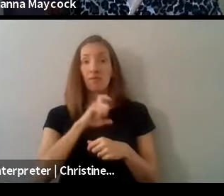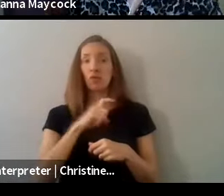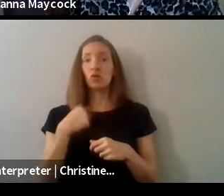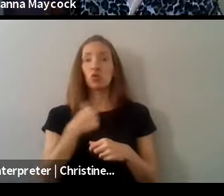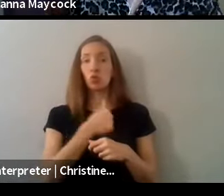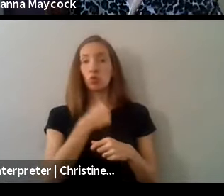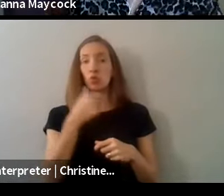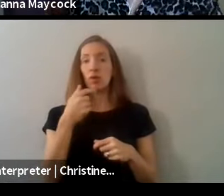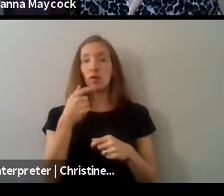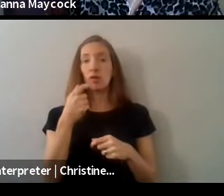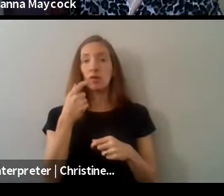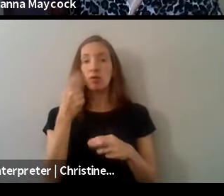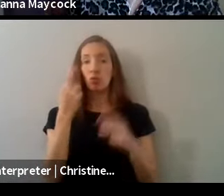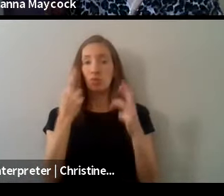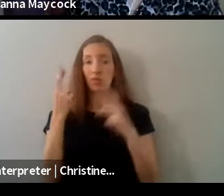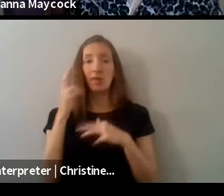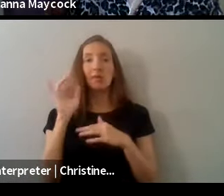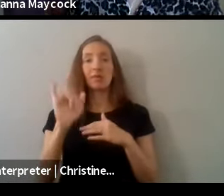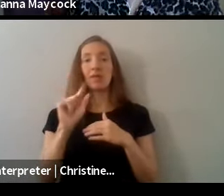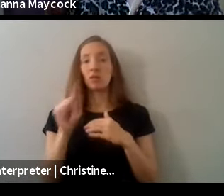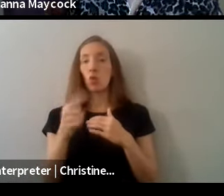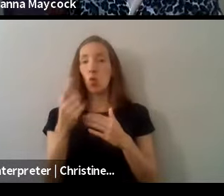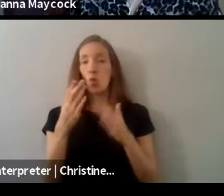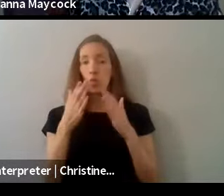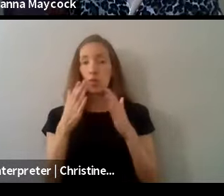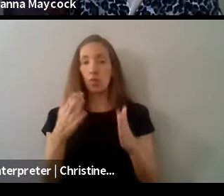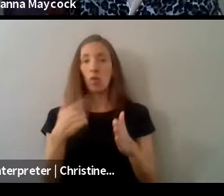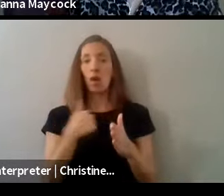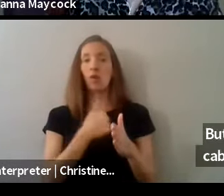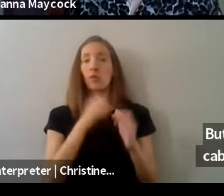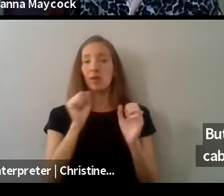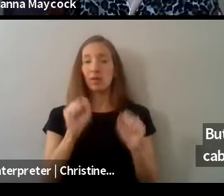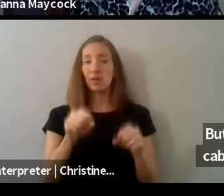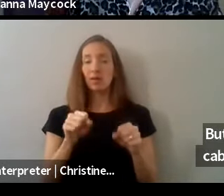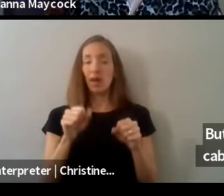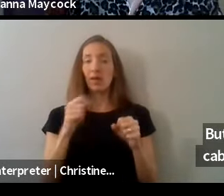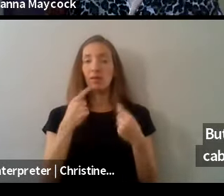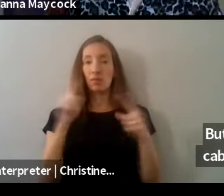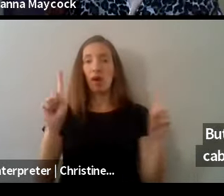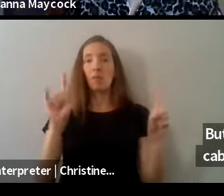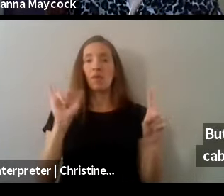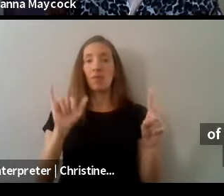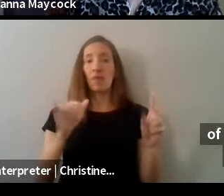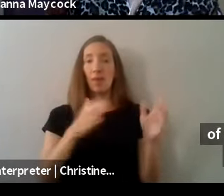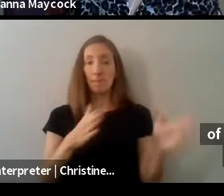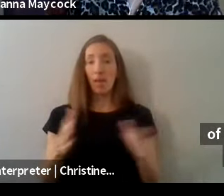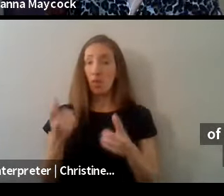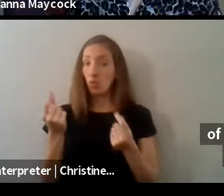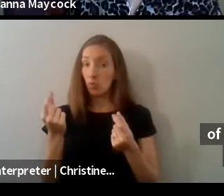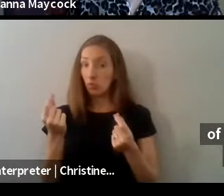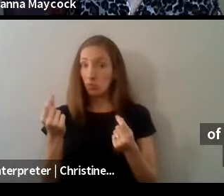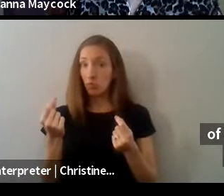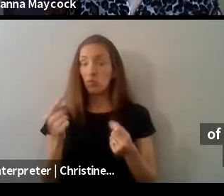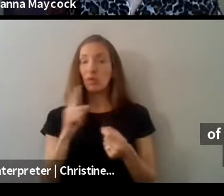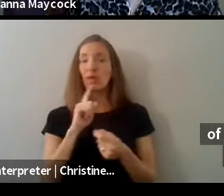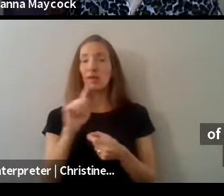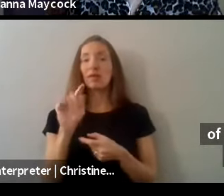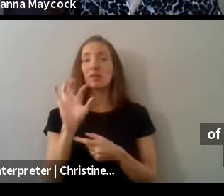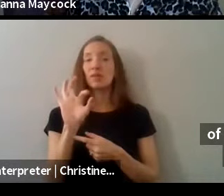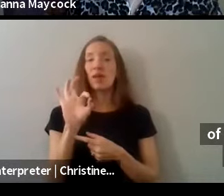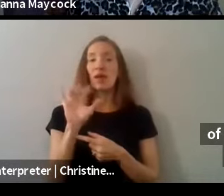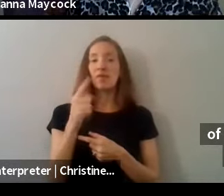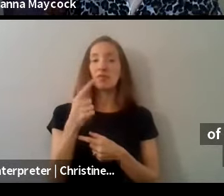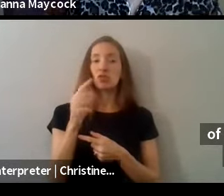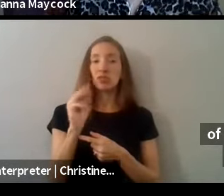be able to also curb the new method. One of the new methods is FGM to infants between 1 month